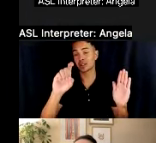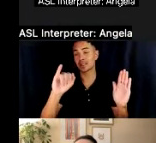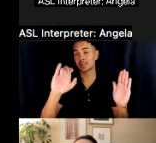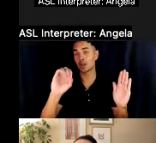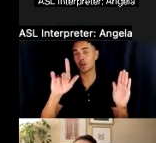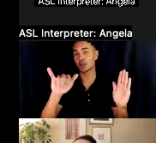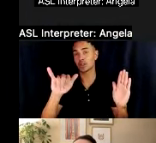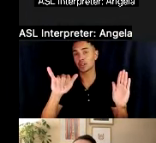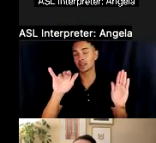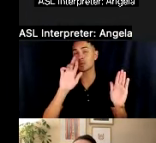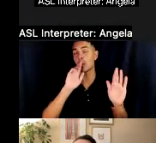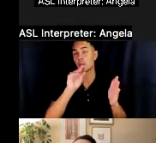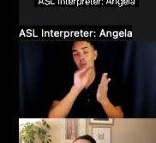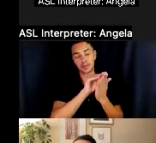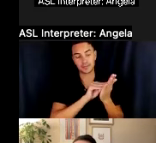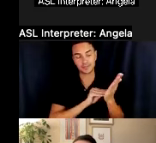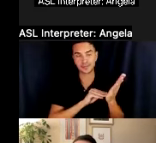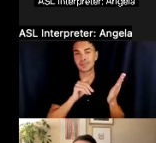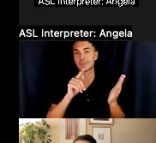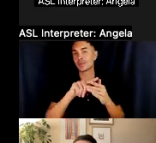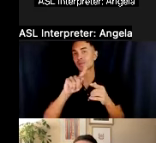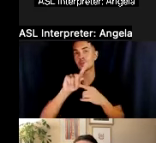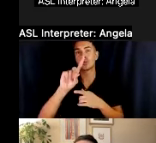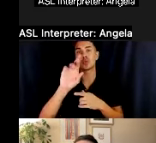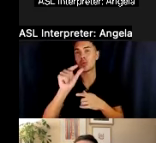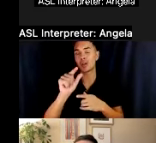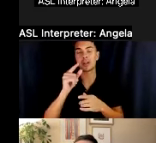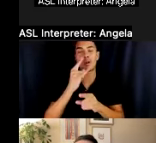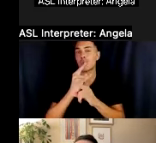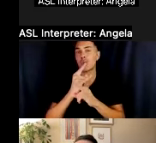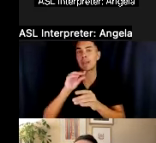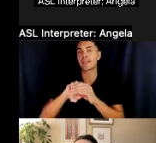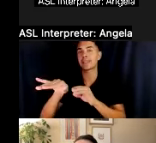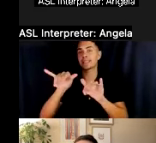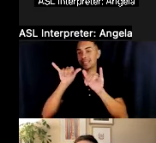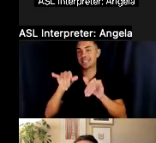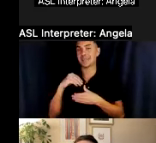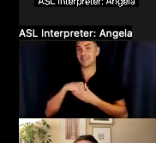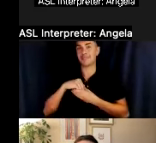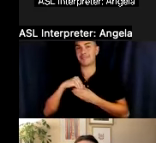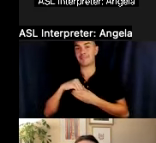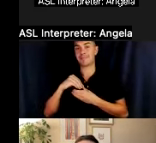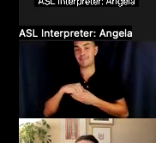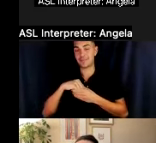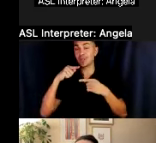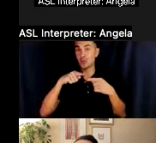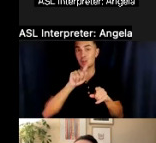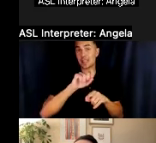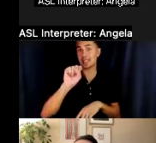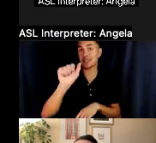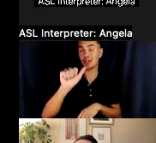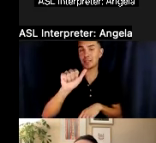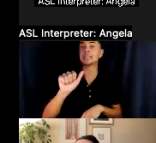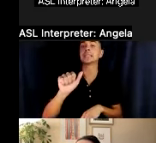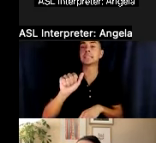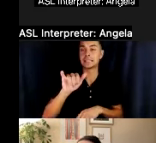shows that this drug or this substance was in their system at the time of the alleged assault. The credibility